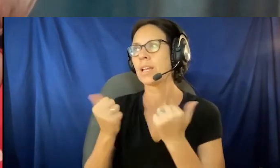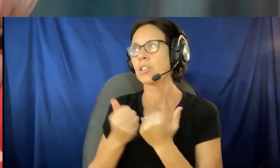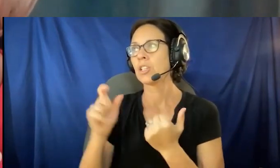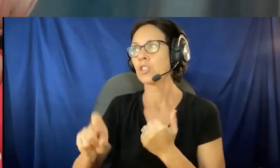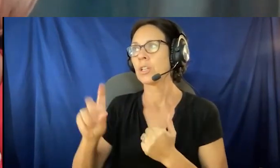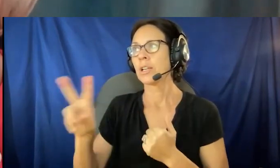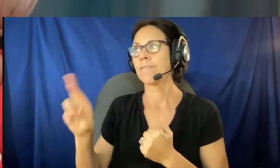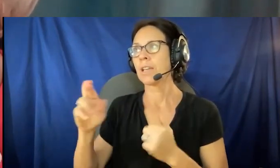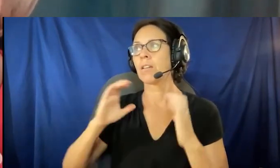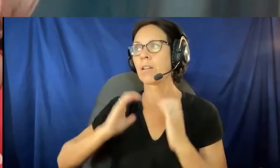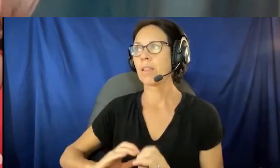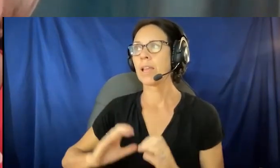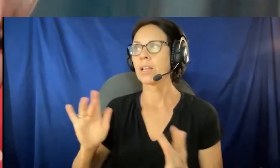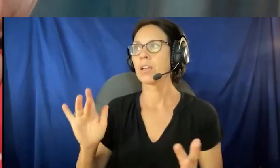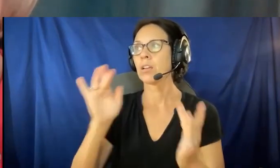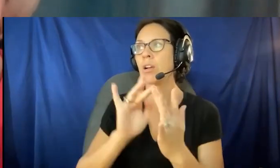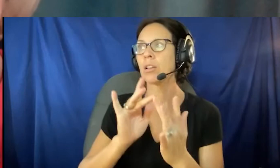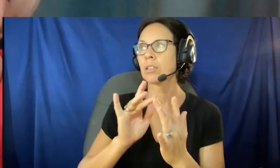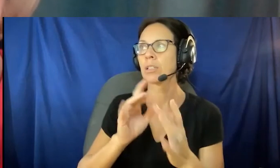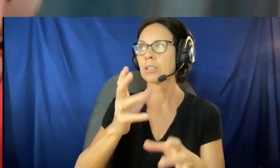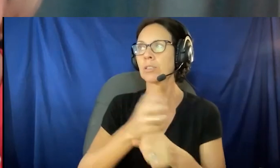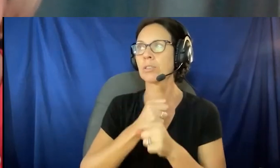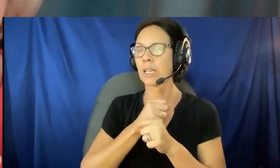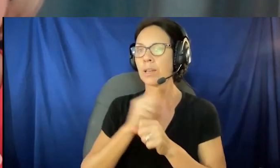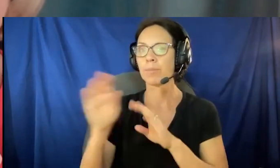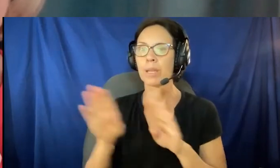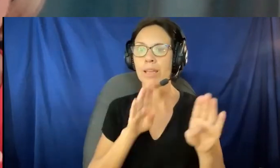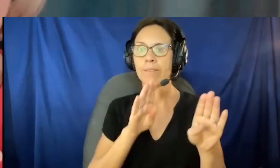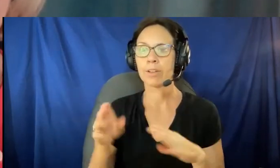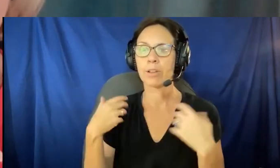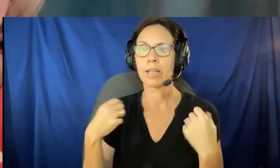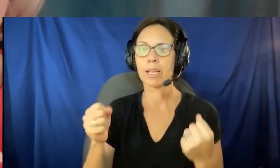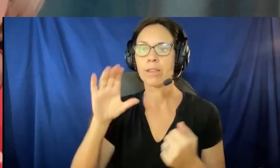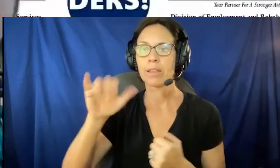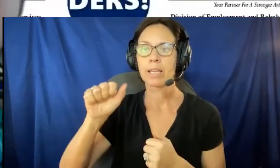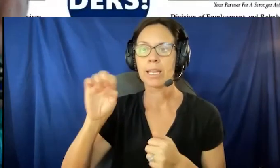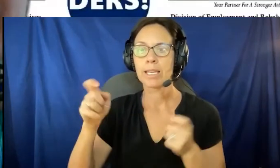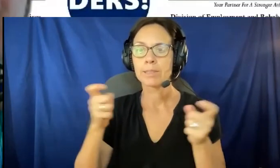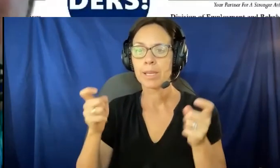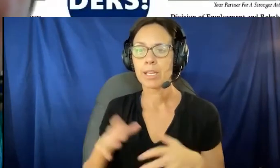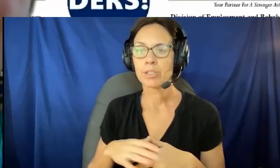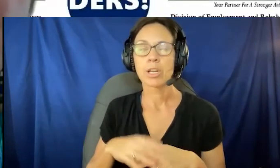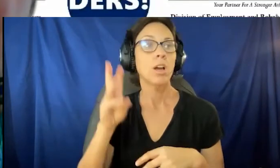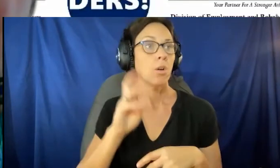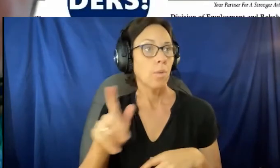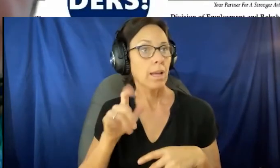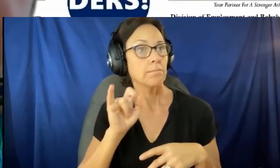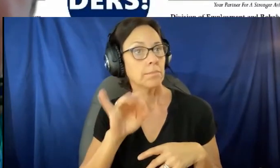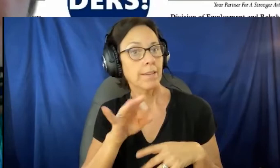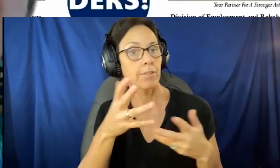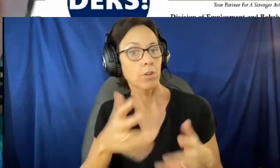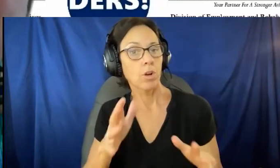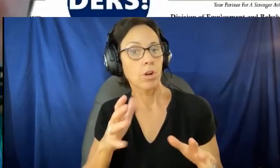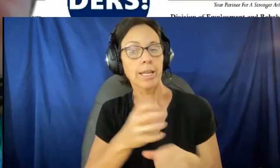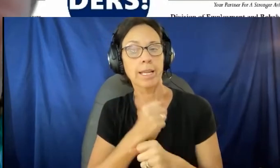client contact to obtain a behavioral health case manager? Well, if you receive your behavioral health